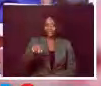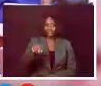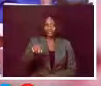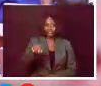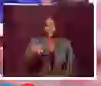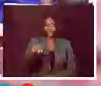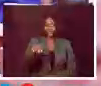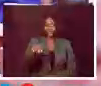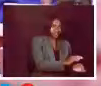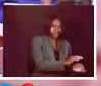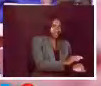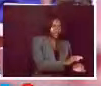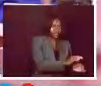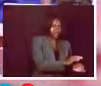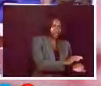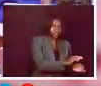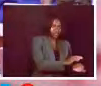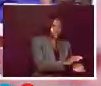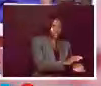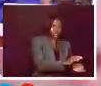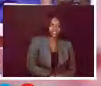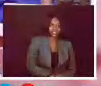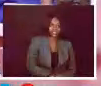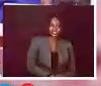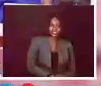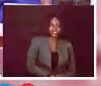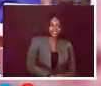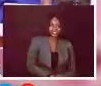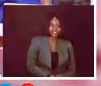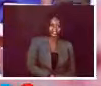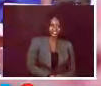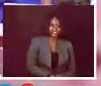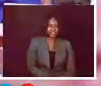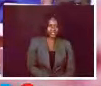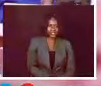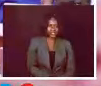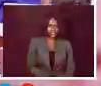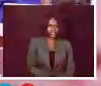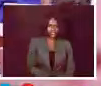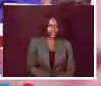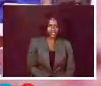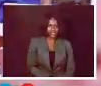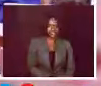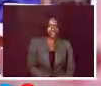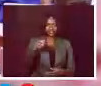then 4.16 for the minority. So any attempt to say that give me 2 here and give me 3 here